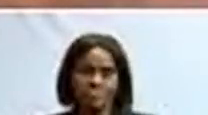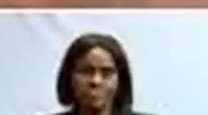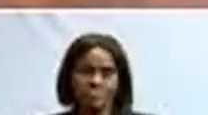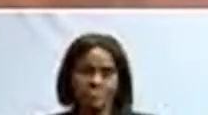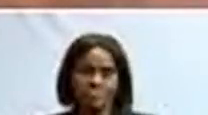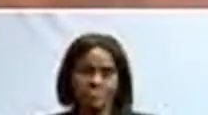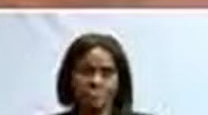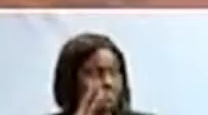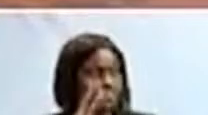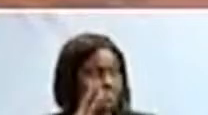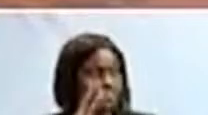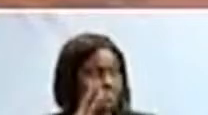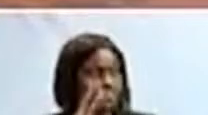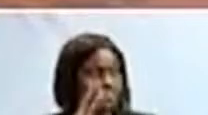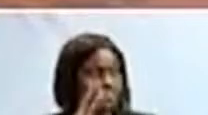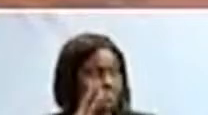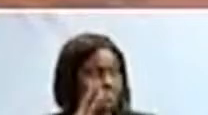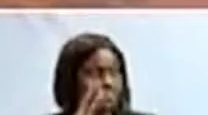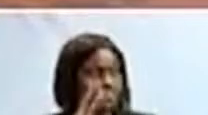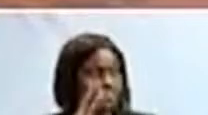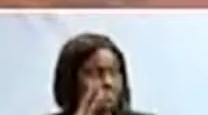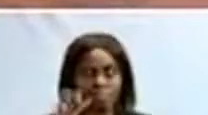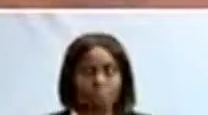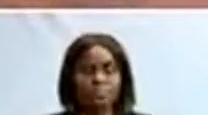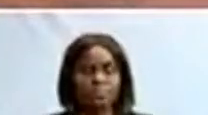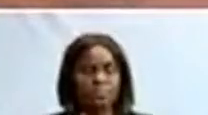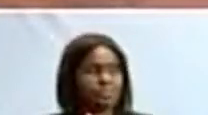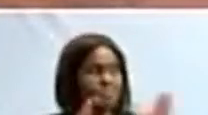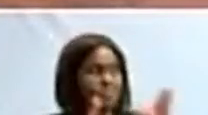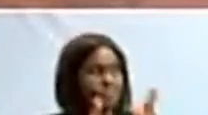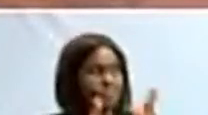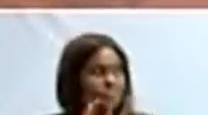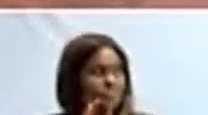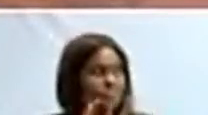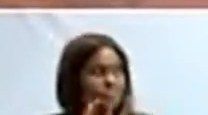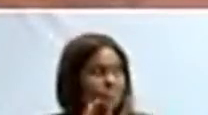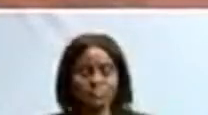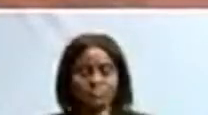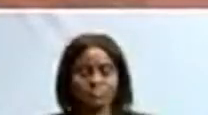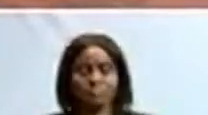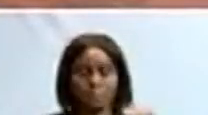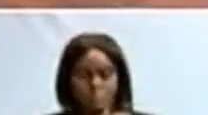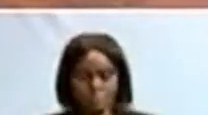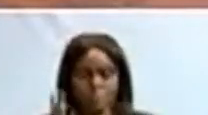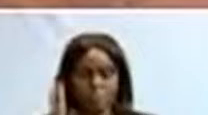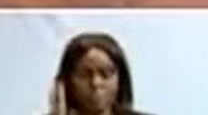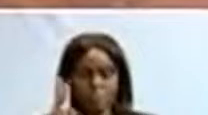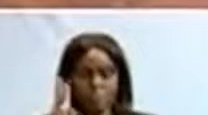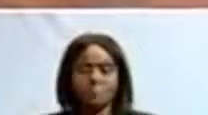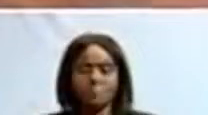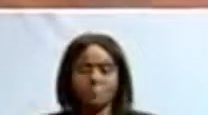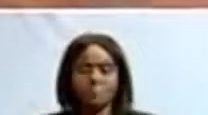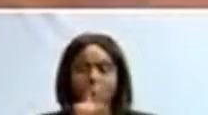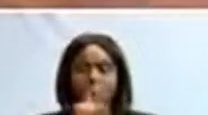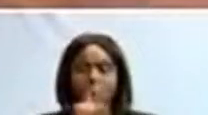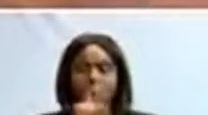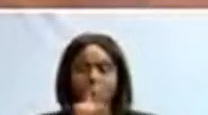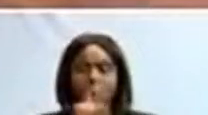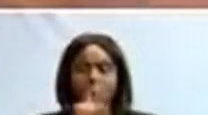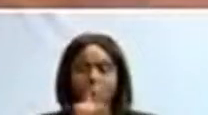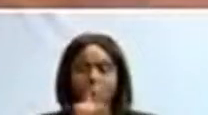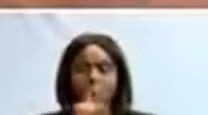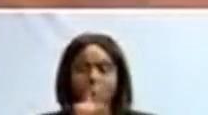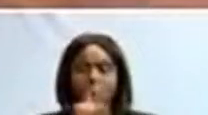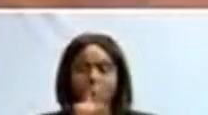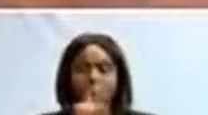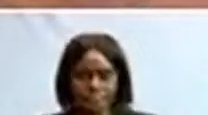See Appendix 5, Remedial Measure, Chair. Management will ensure the financial